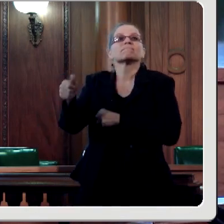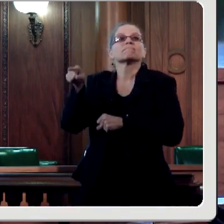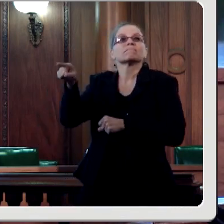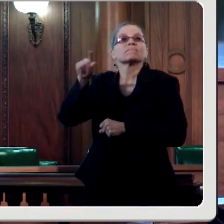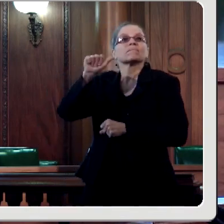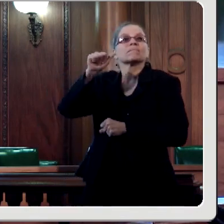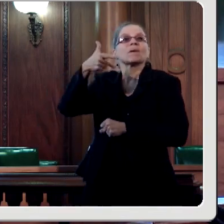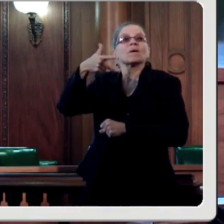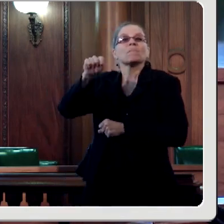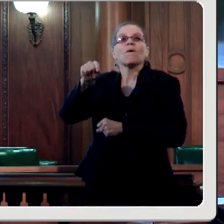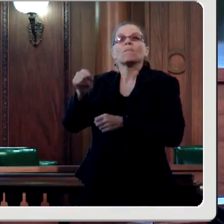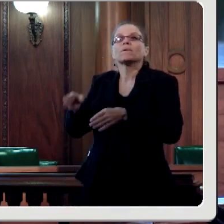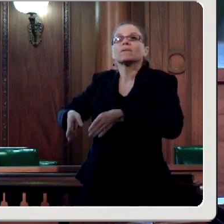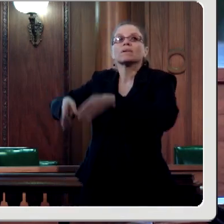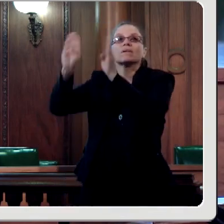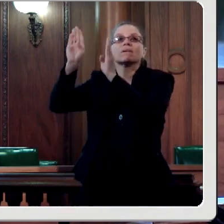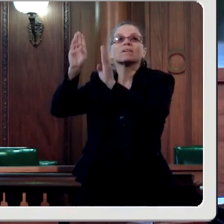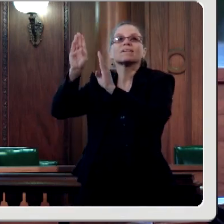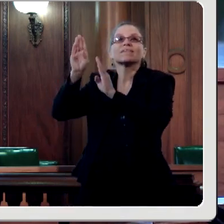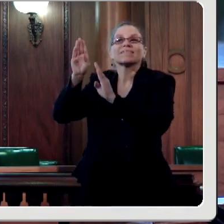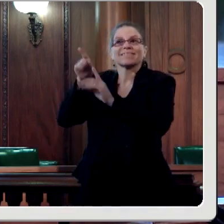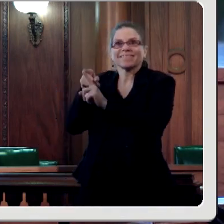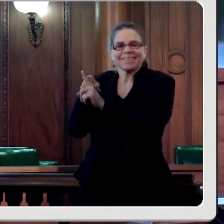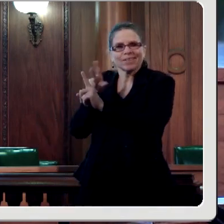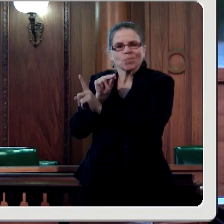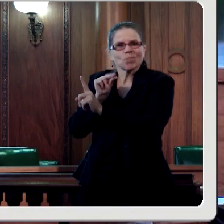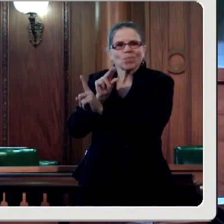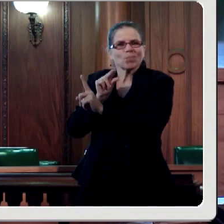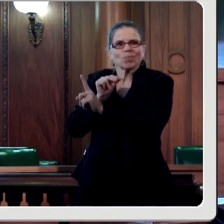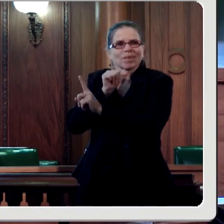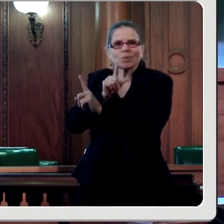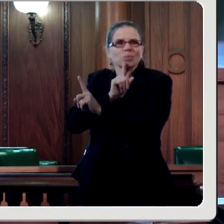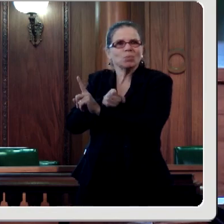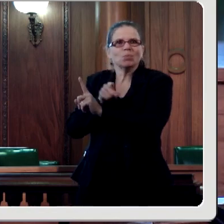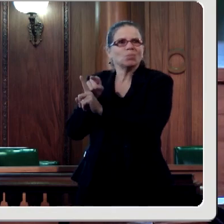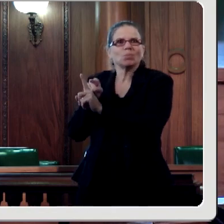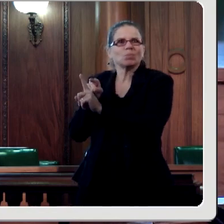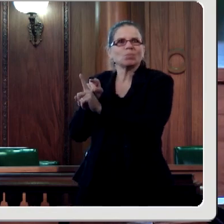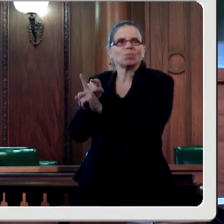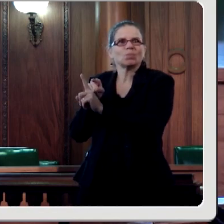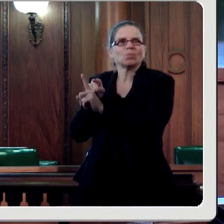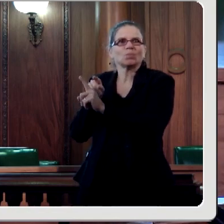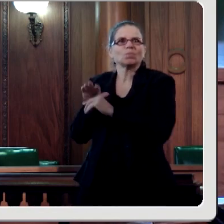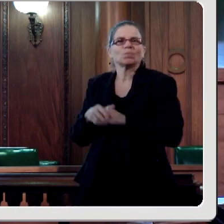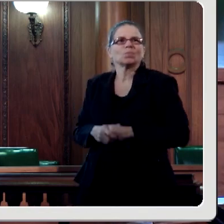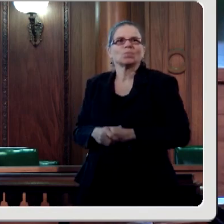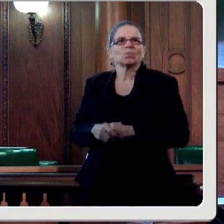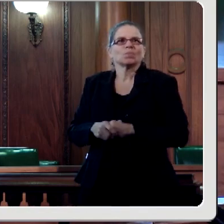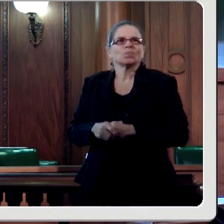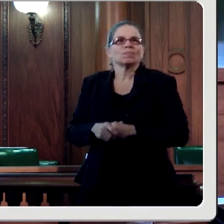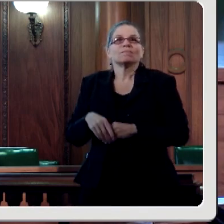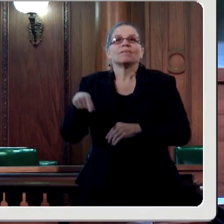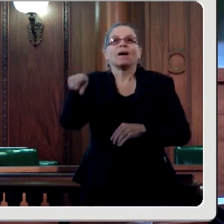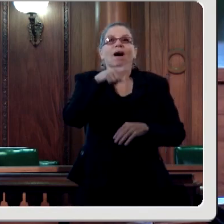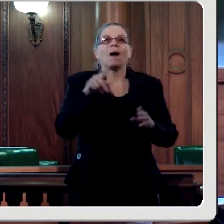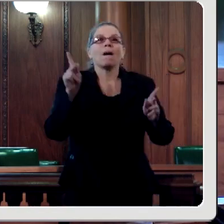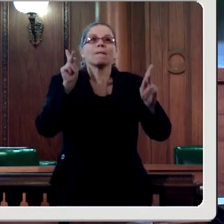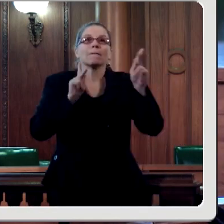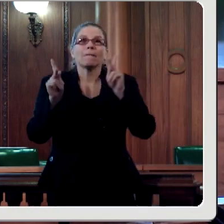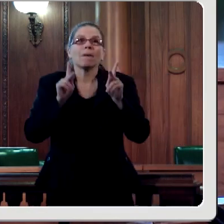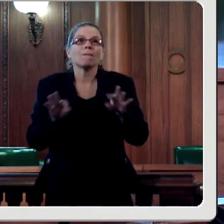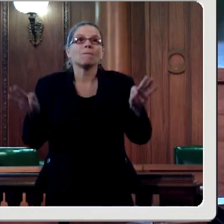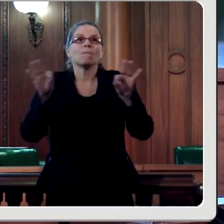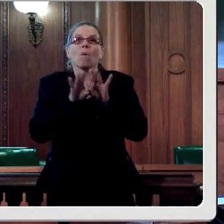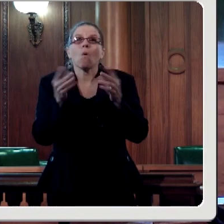So 30 and under, please heed the advice. We'll now move to the public safety component update. Again, Commissioner